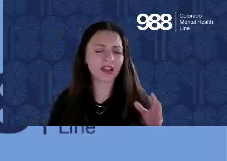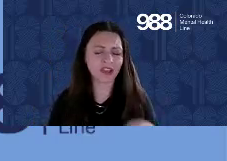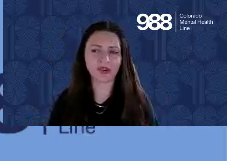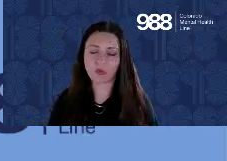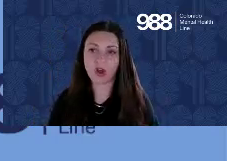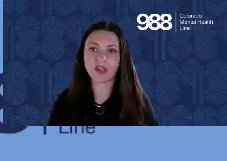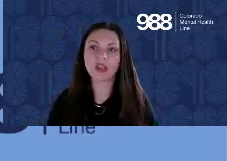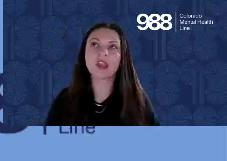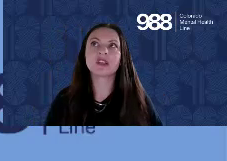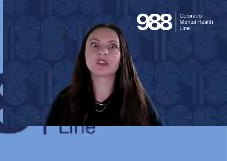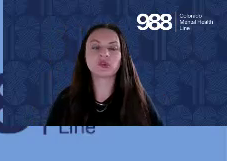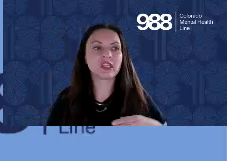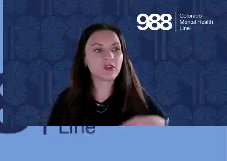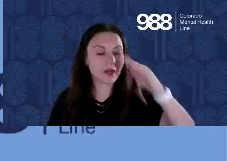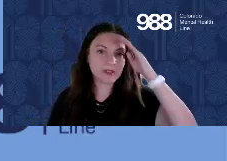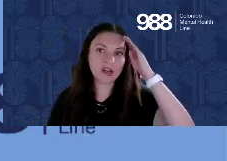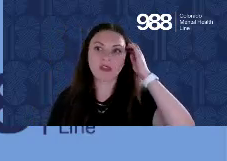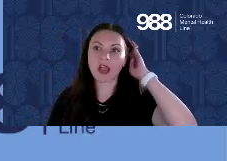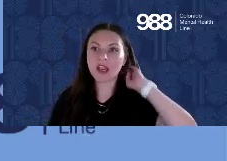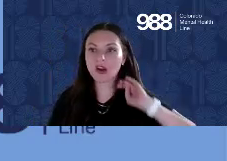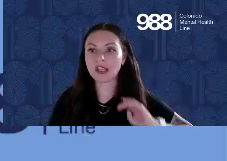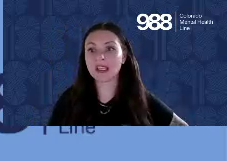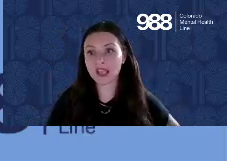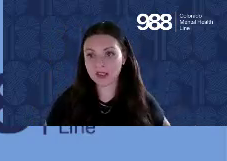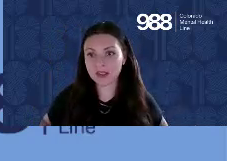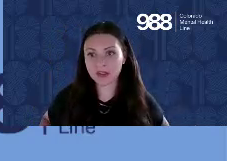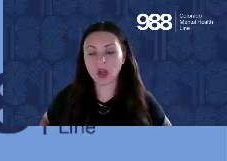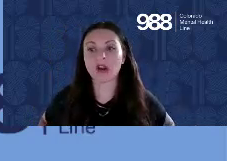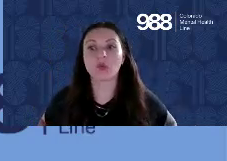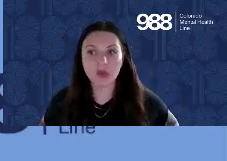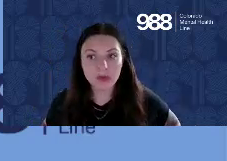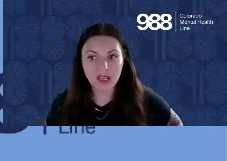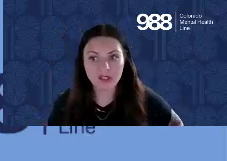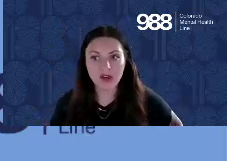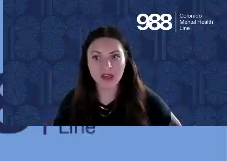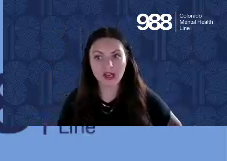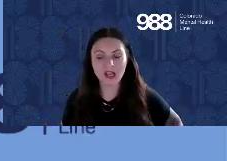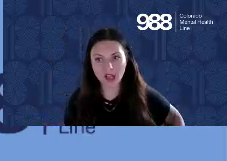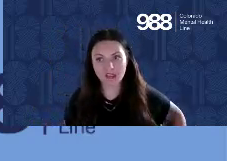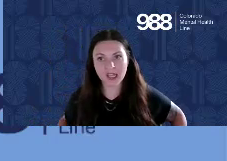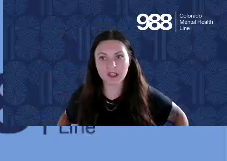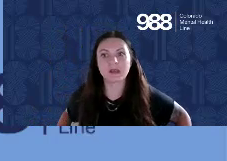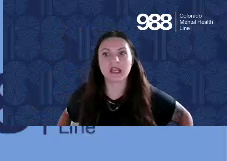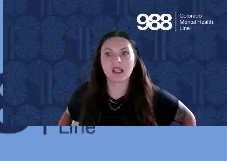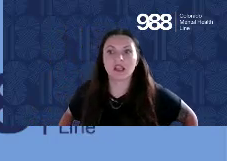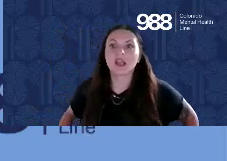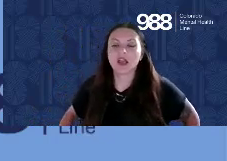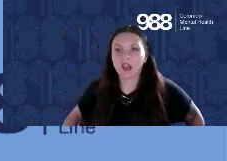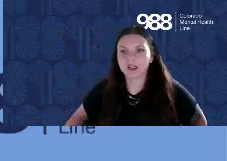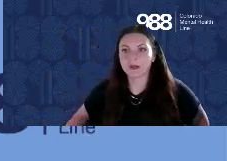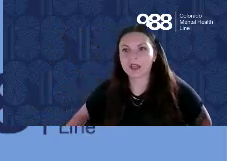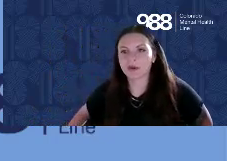through 8/31. So to give you an update on the hiring, yes, Solari will be answering 988 contacts